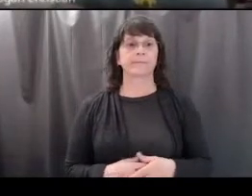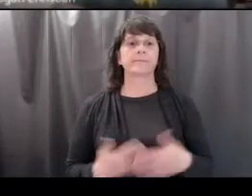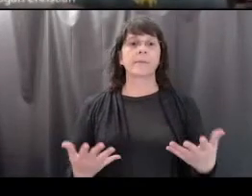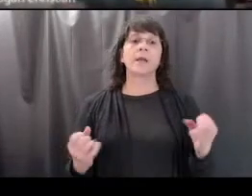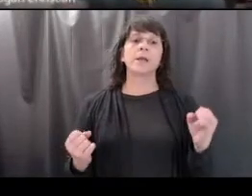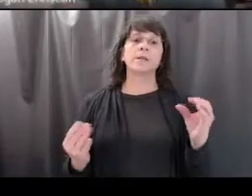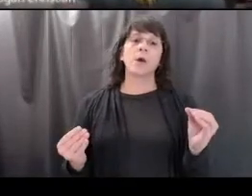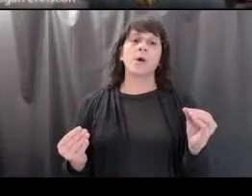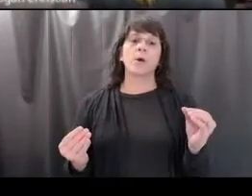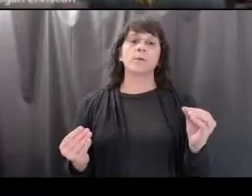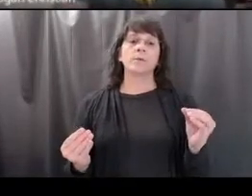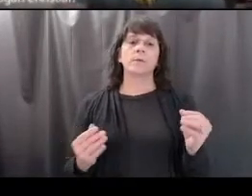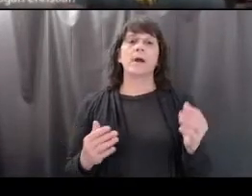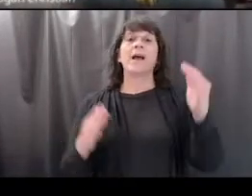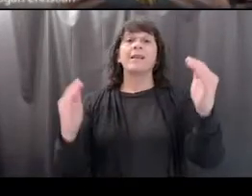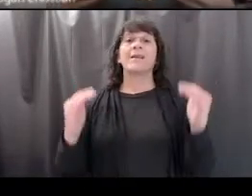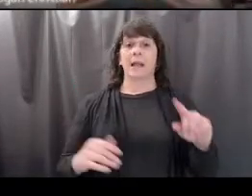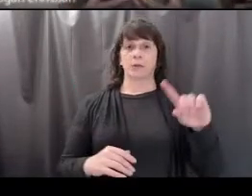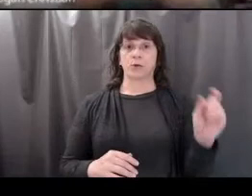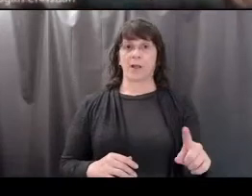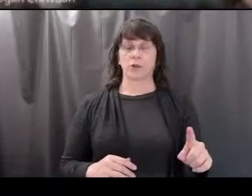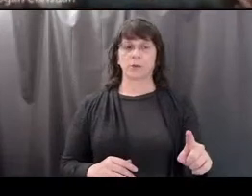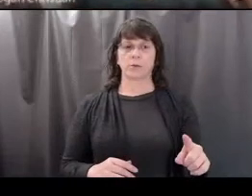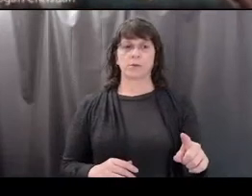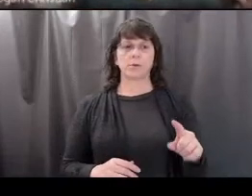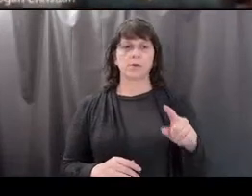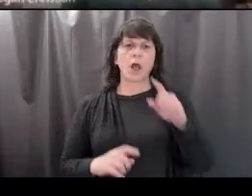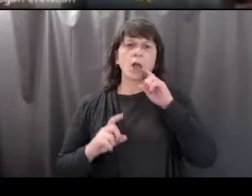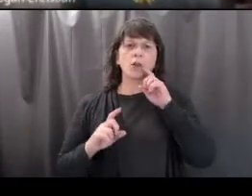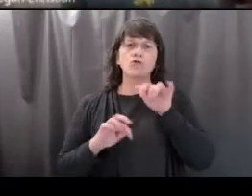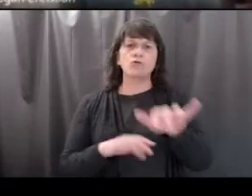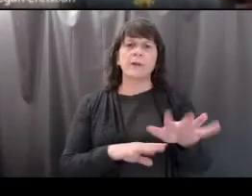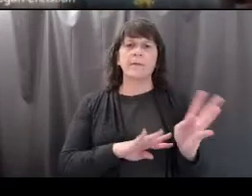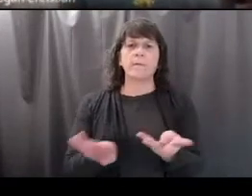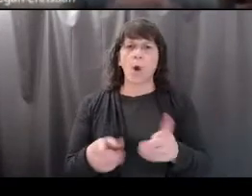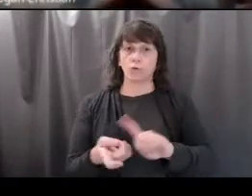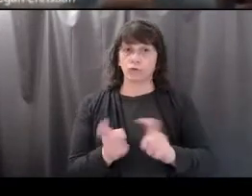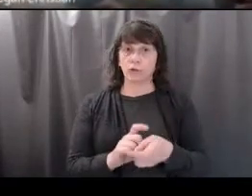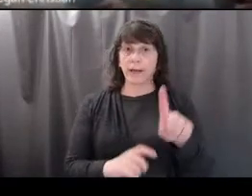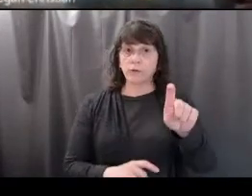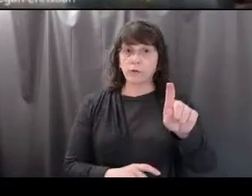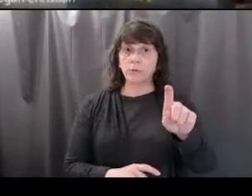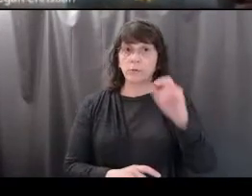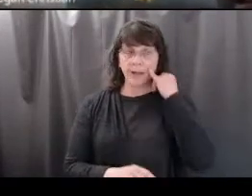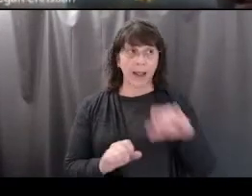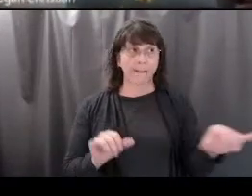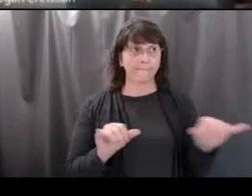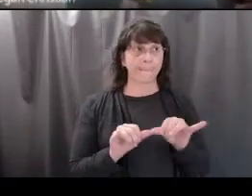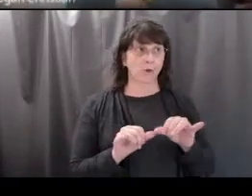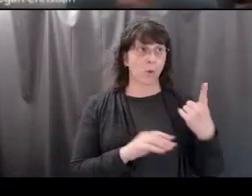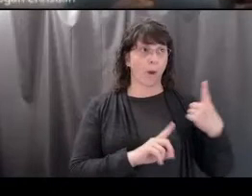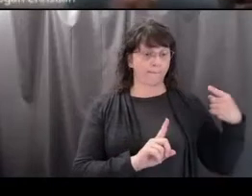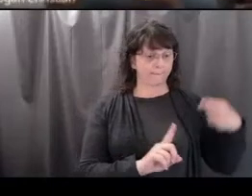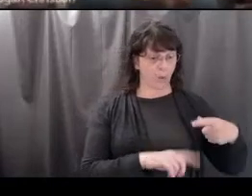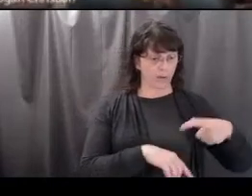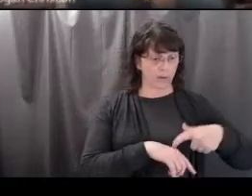So the next question that this begs is, does stream flow ever change? If we can measure stream flow at one period of time,